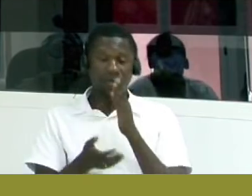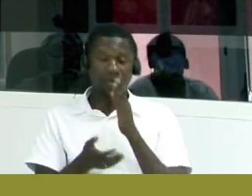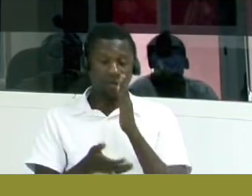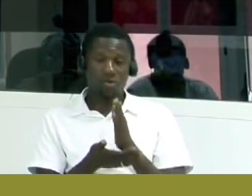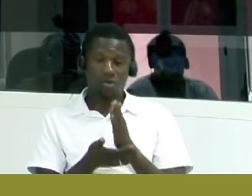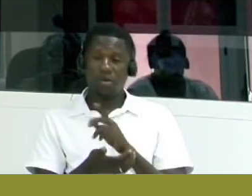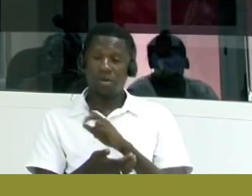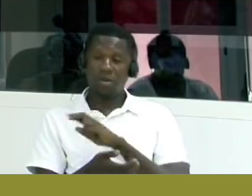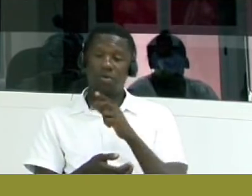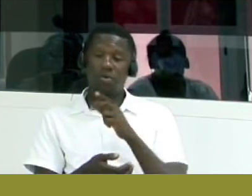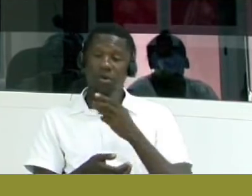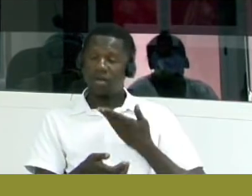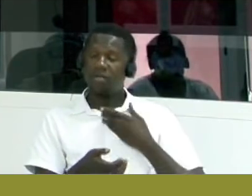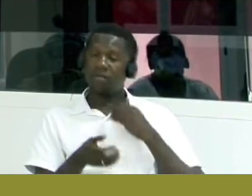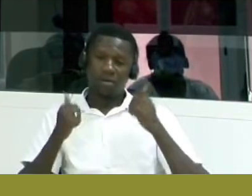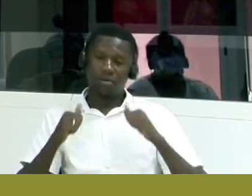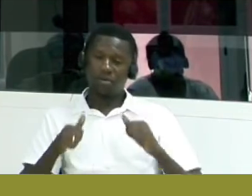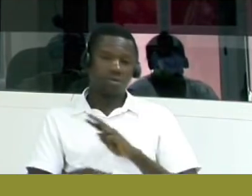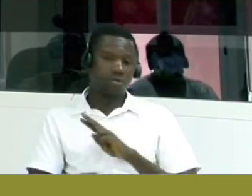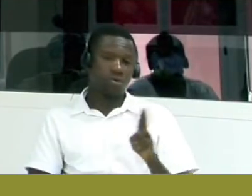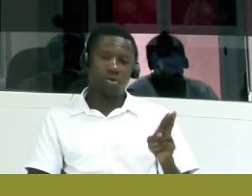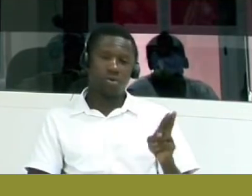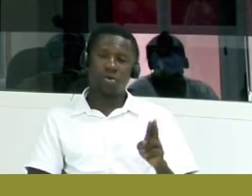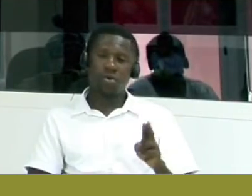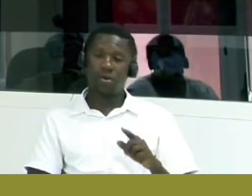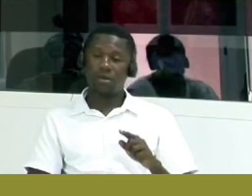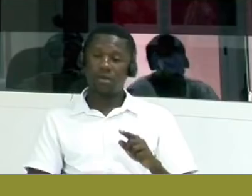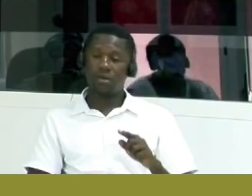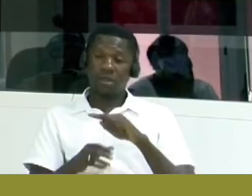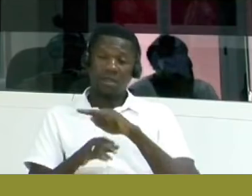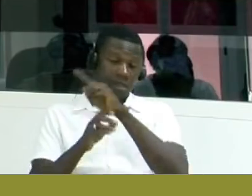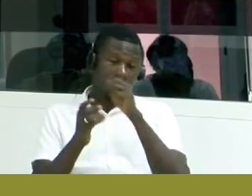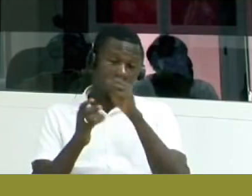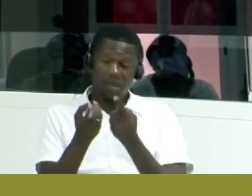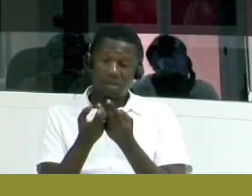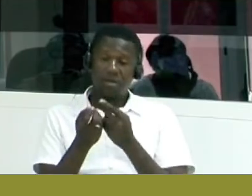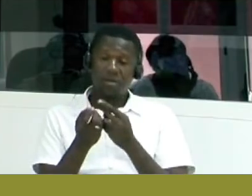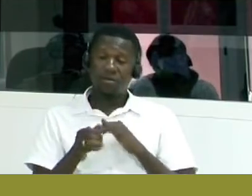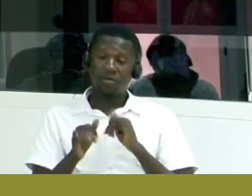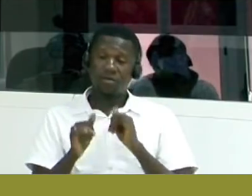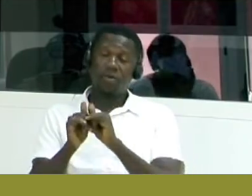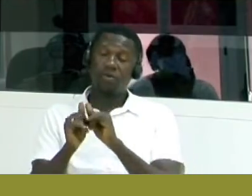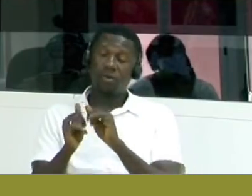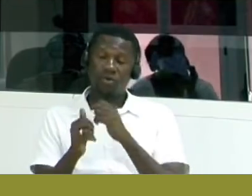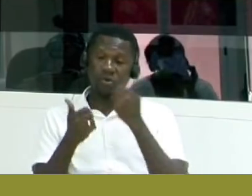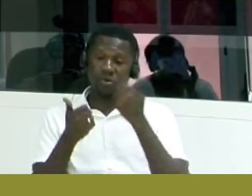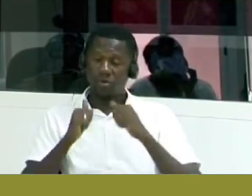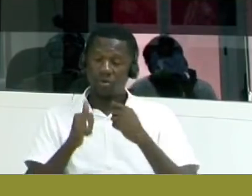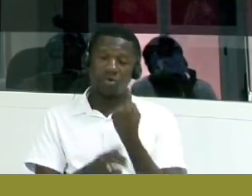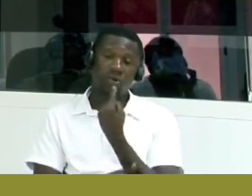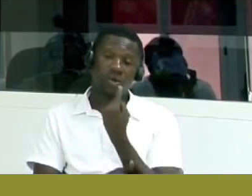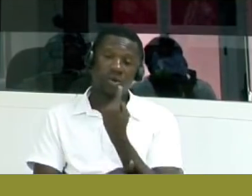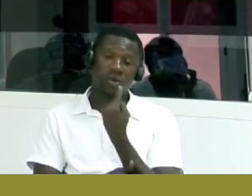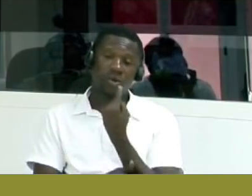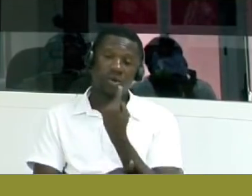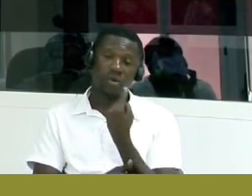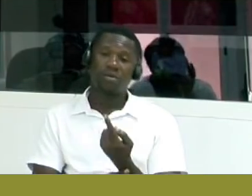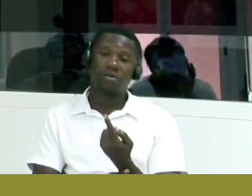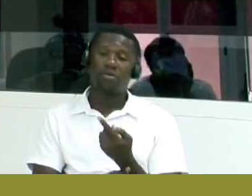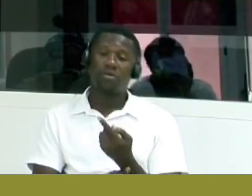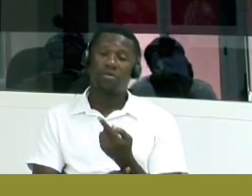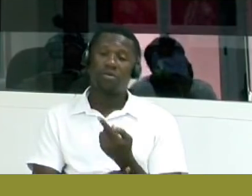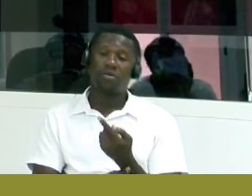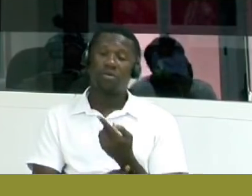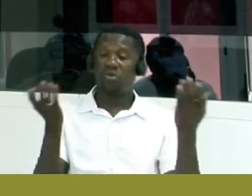have happened. No. This incident would have been confined to what it was supposed to be only. But it was blown